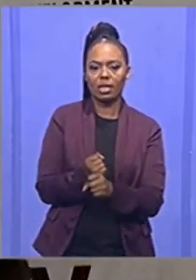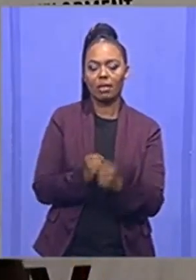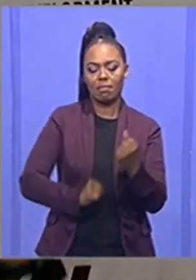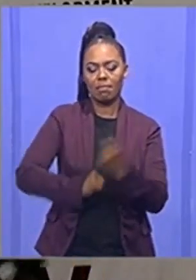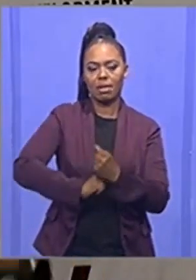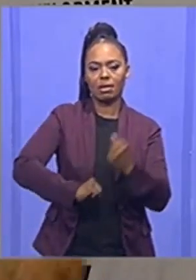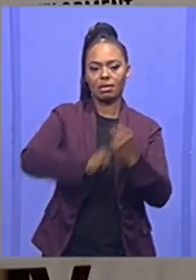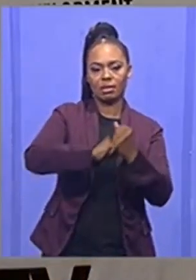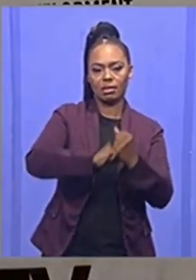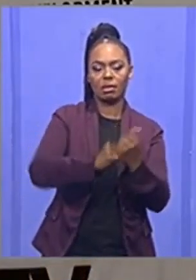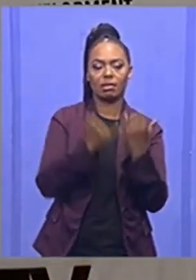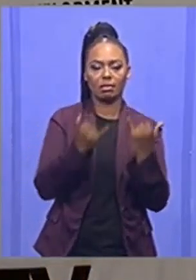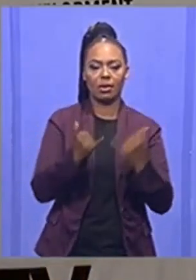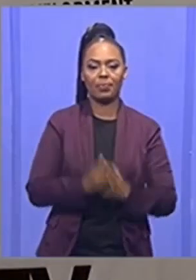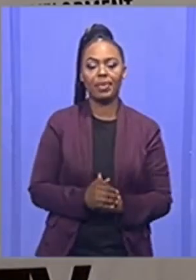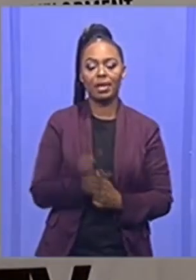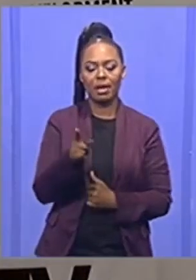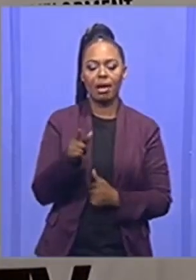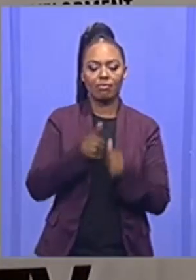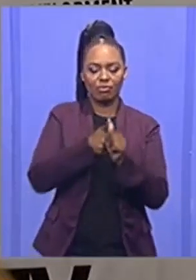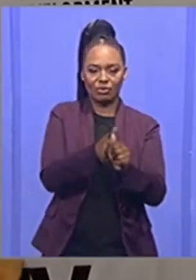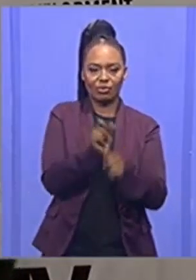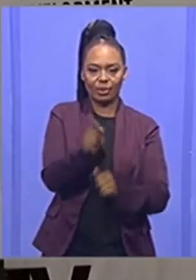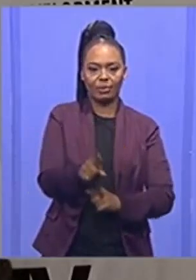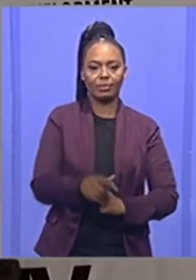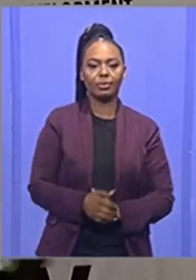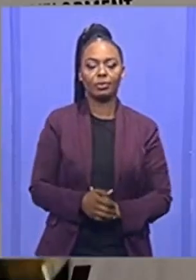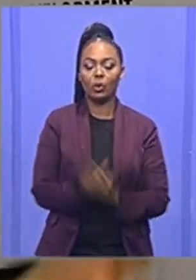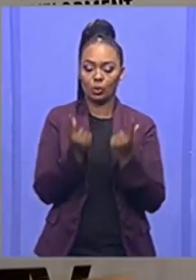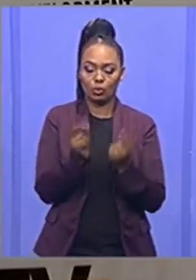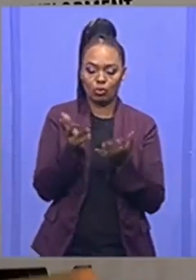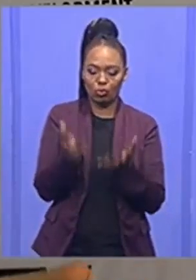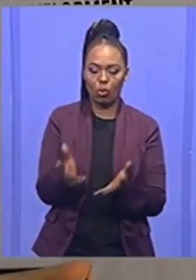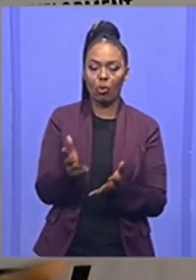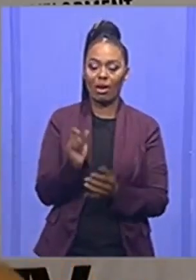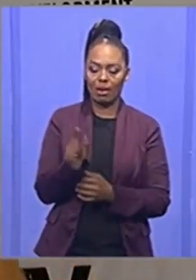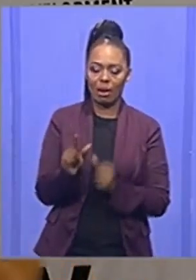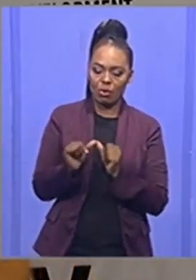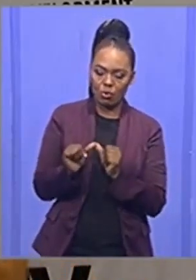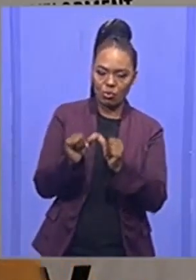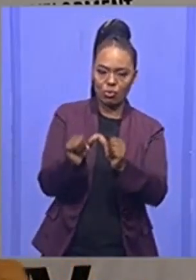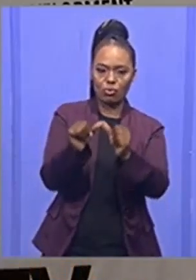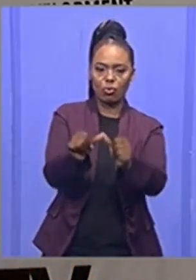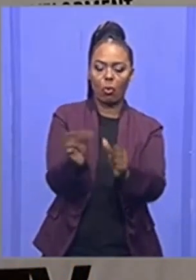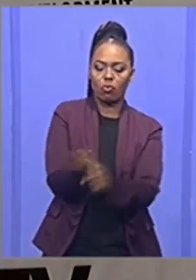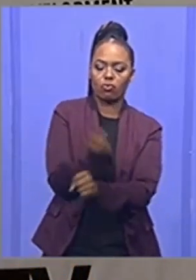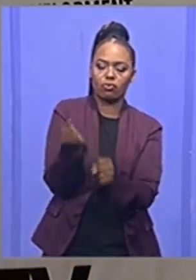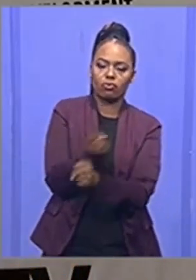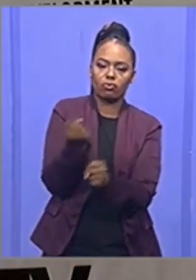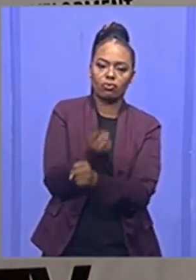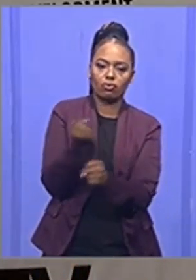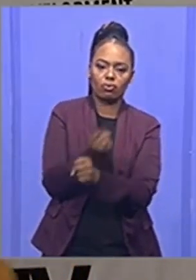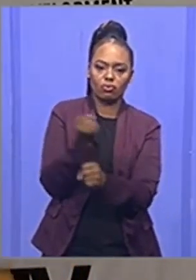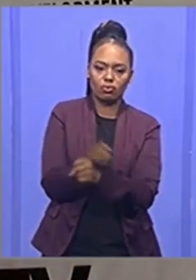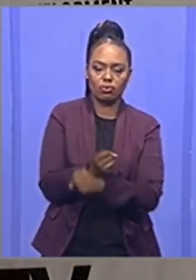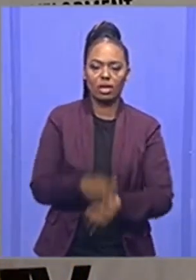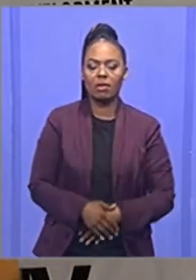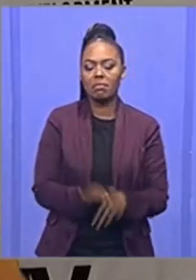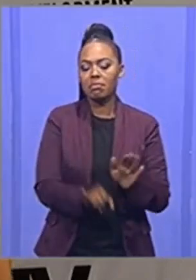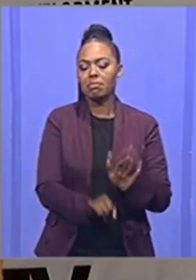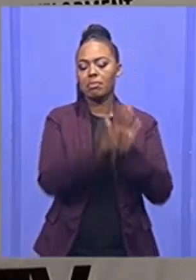We have set thresholds that would apply to those. Because this will be an ongoing exercise, we have set threshold for